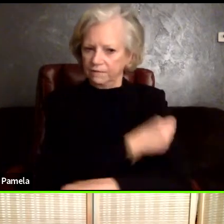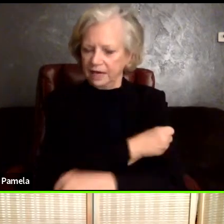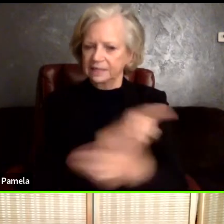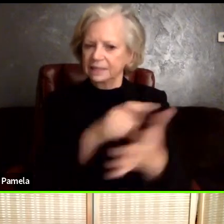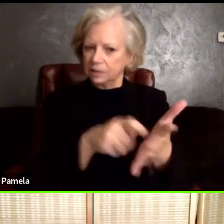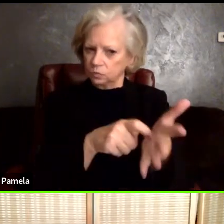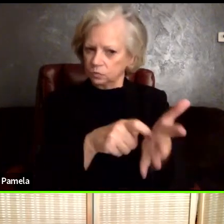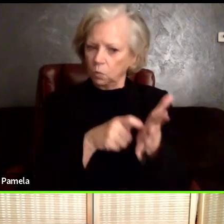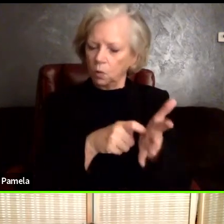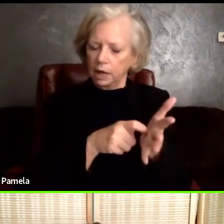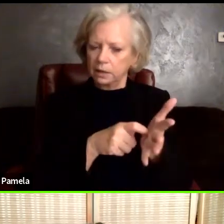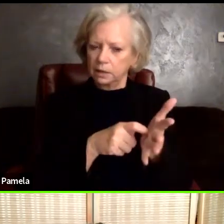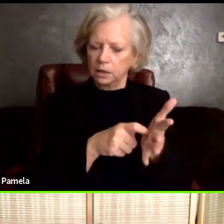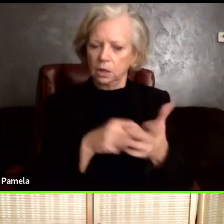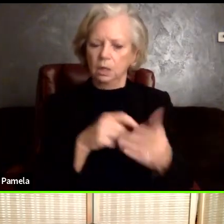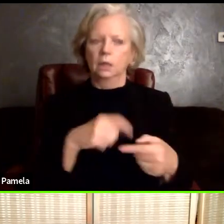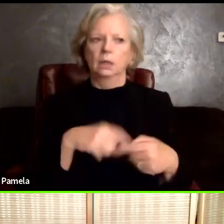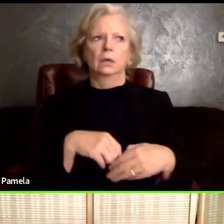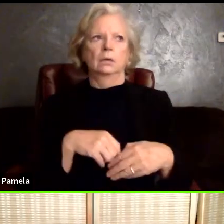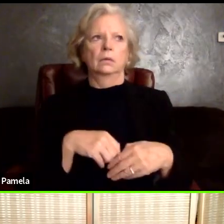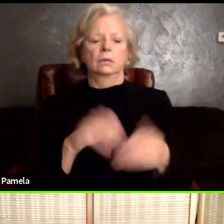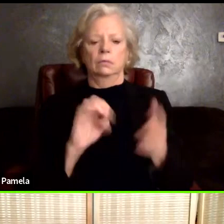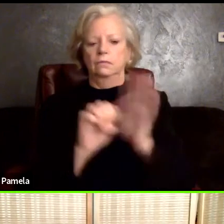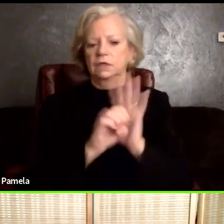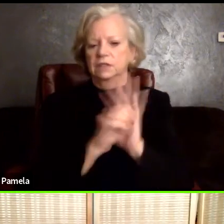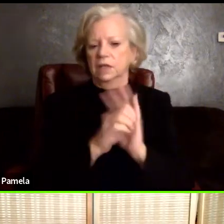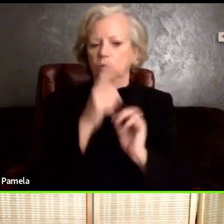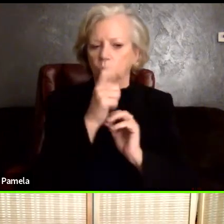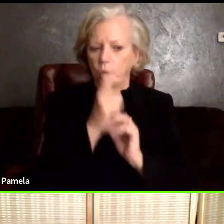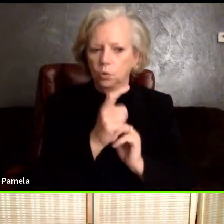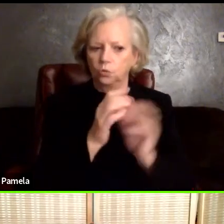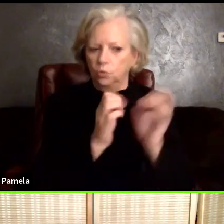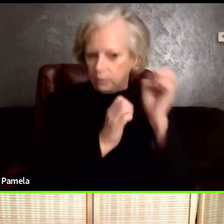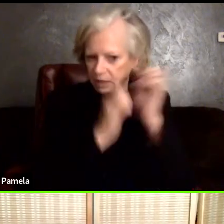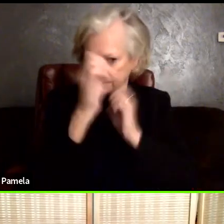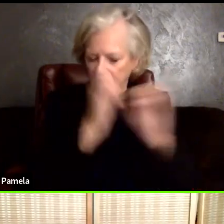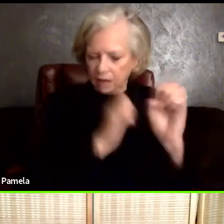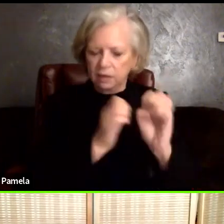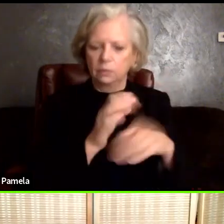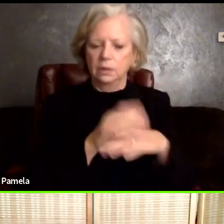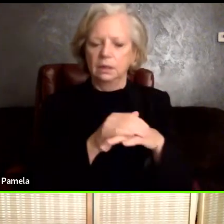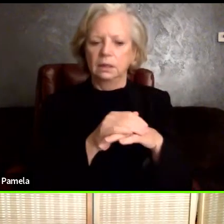required, who's going to be evaluating the